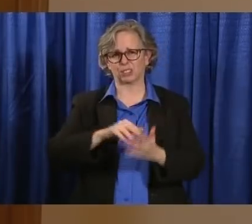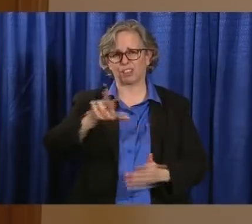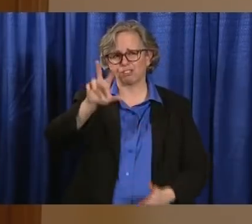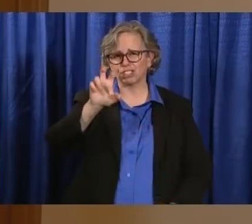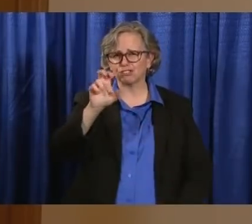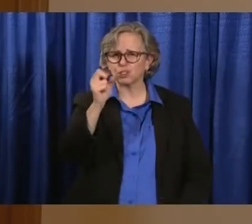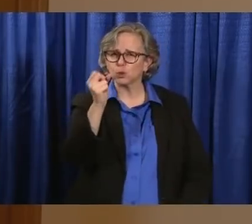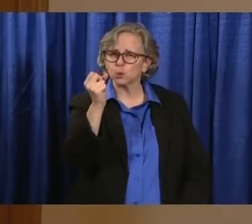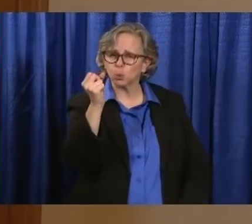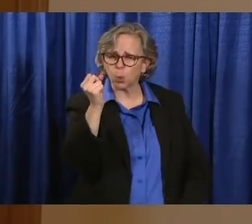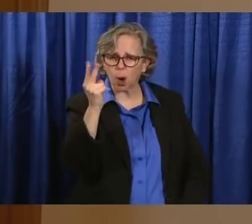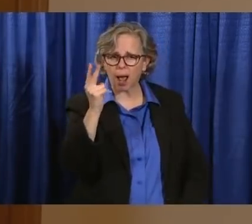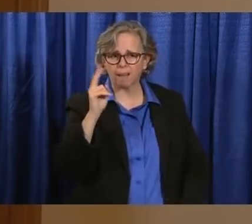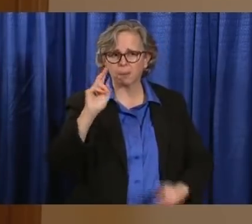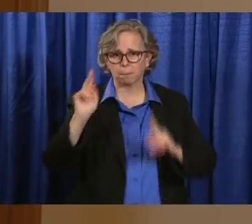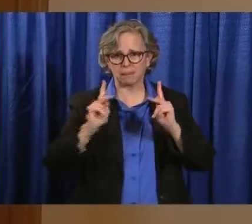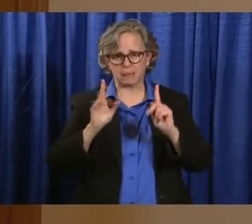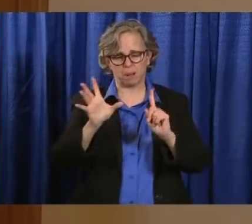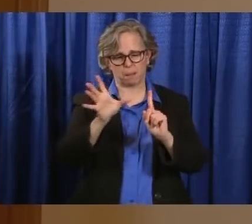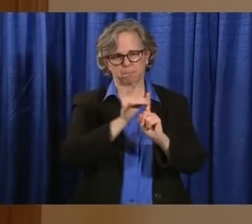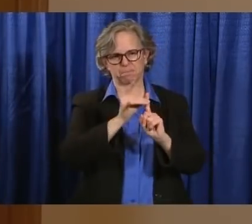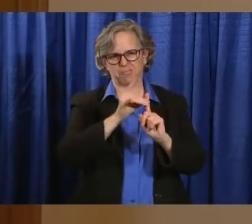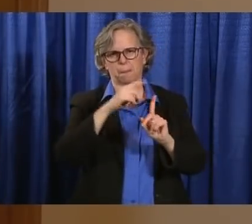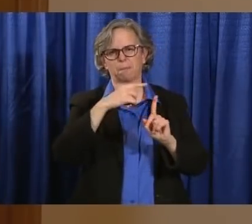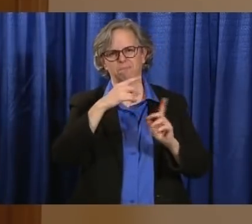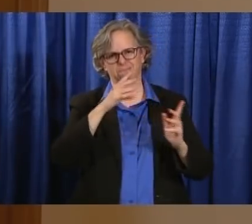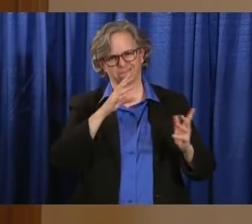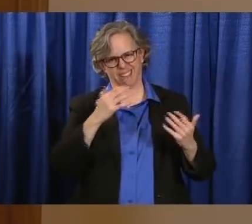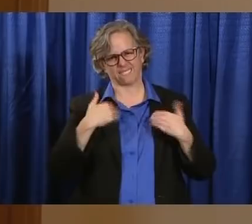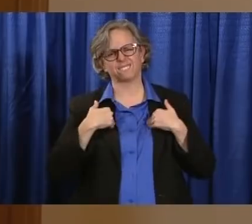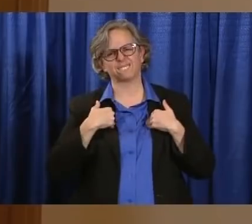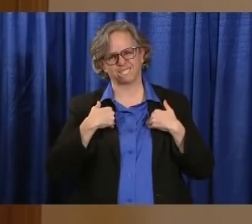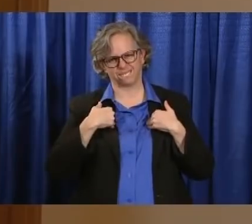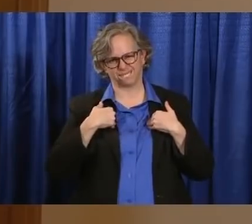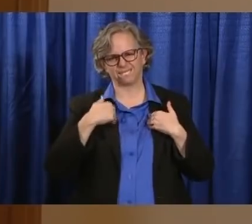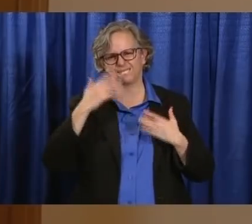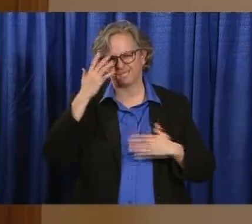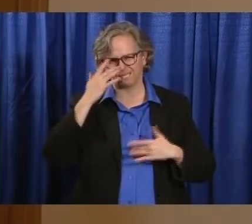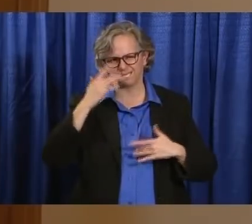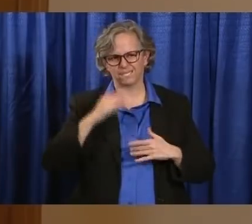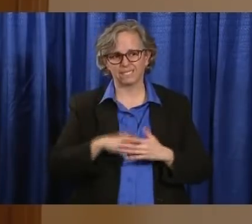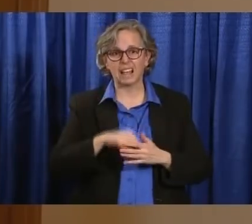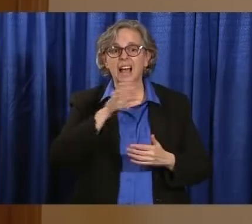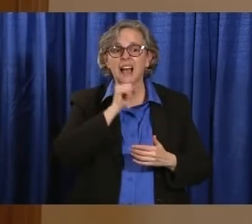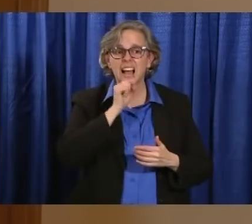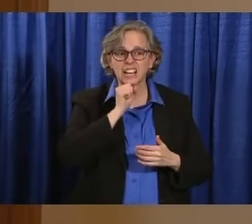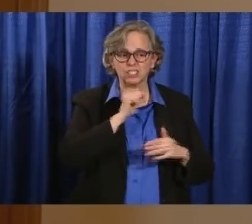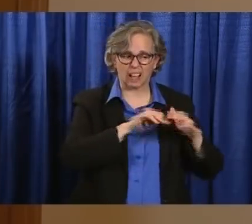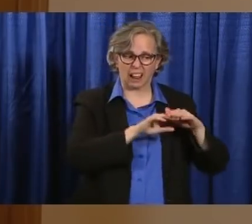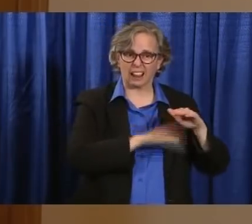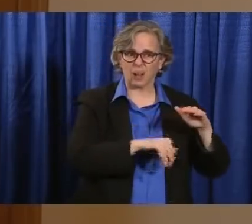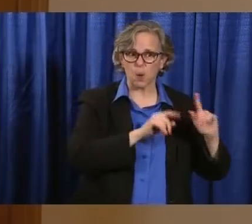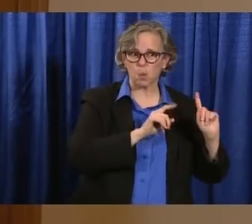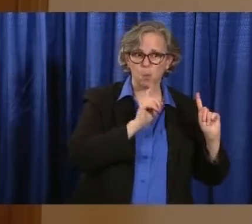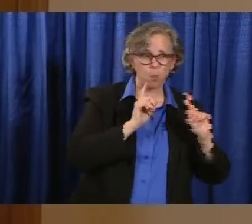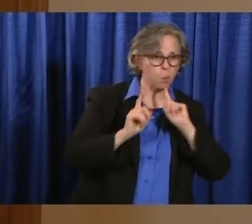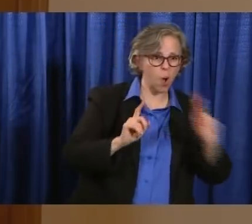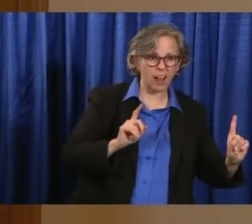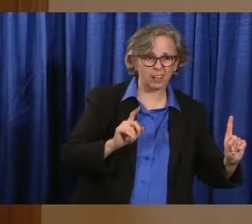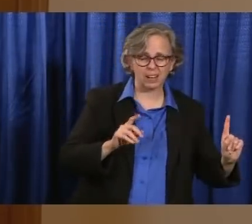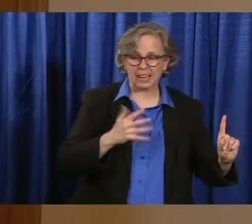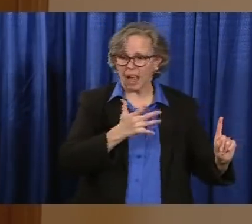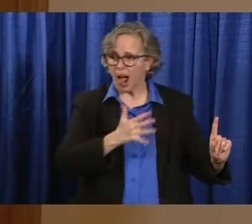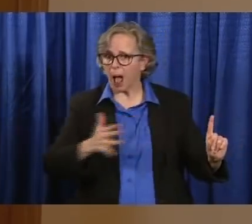3,312 cases in Ohio, and the age range is now less than 1 to